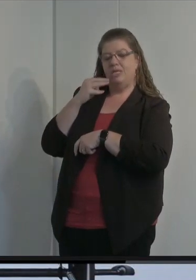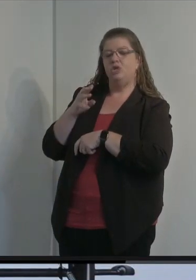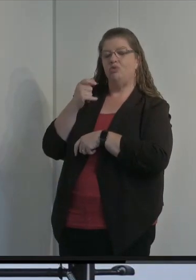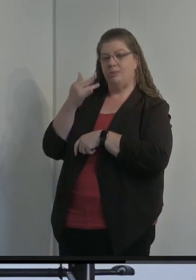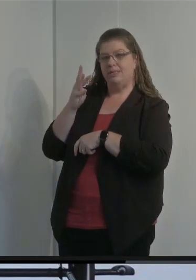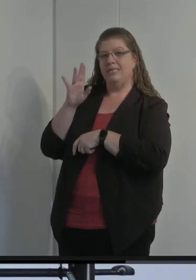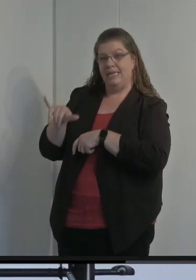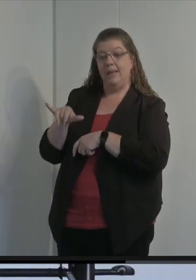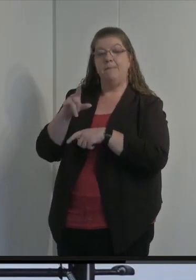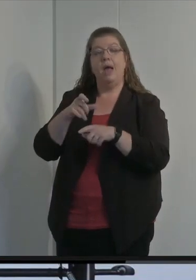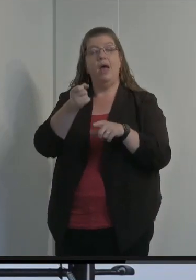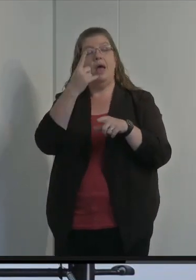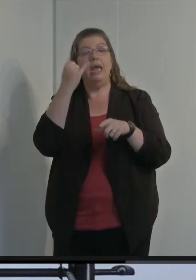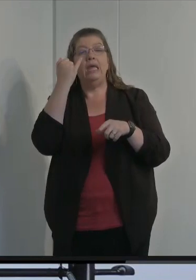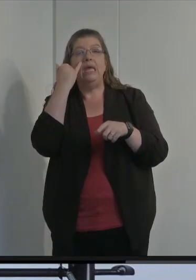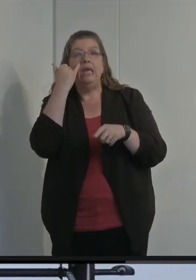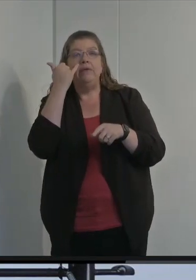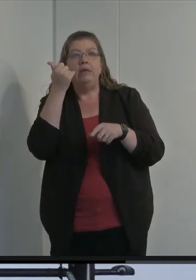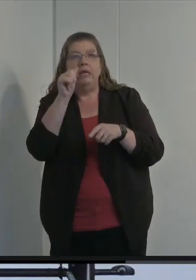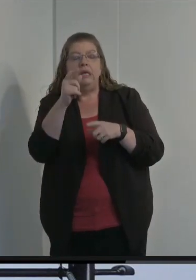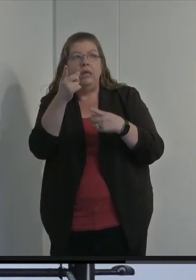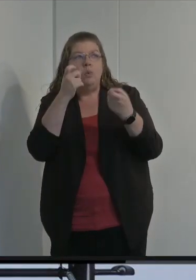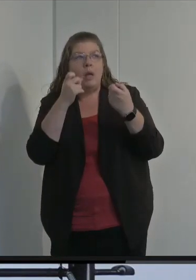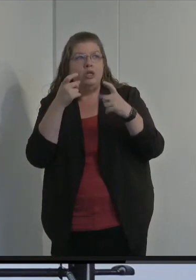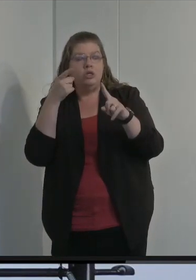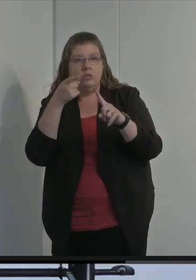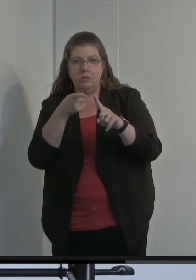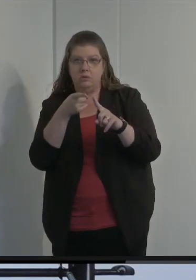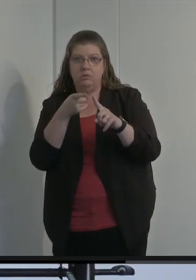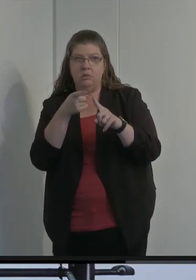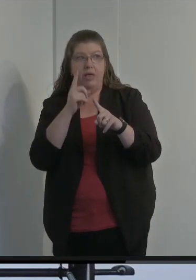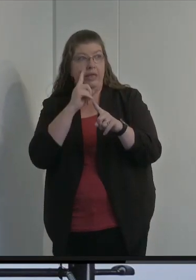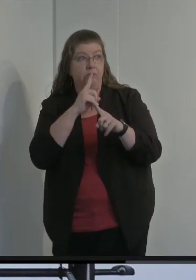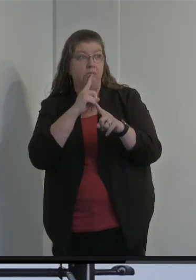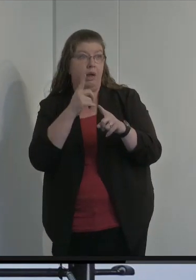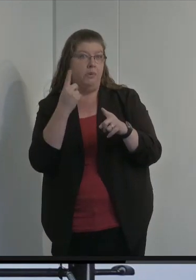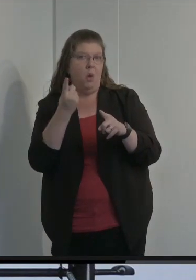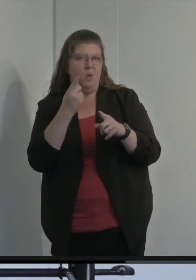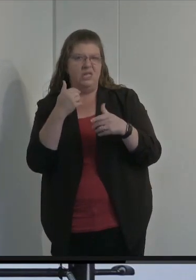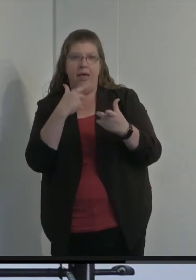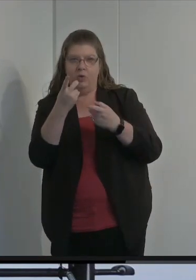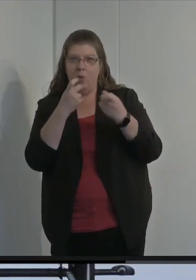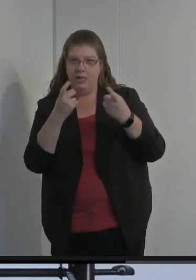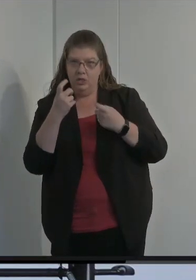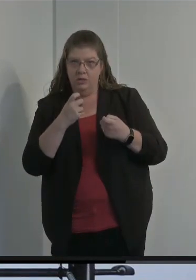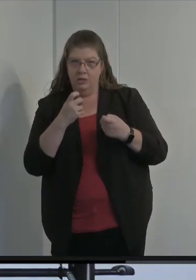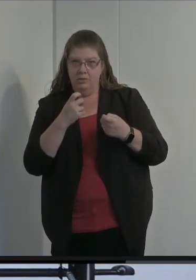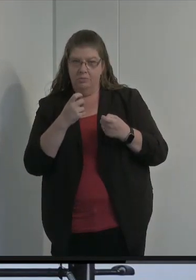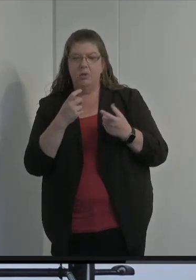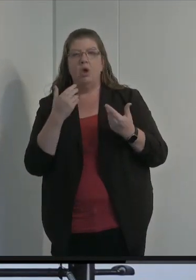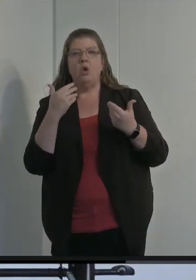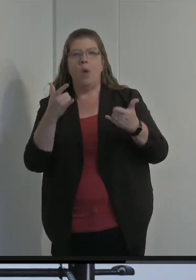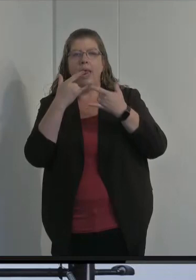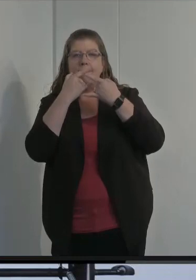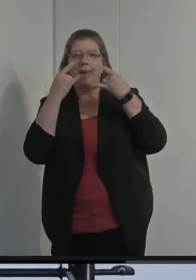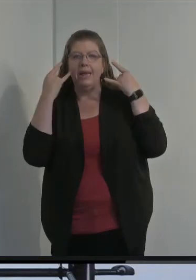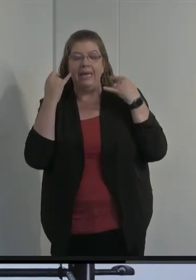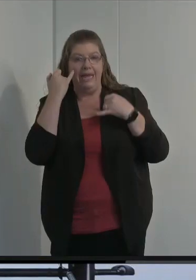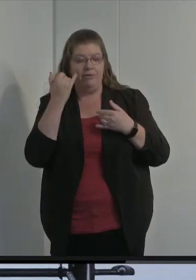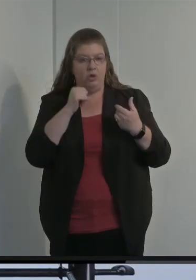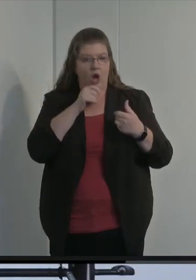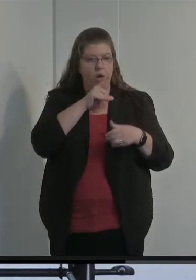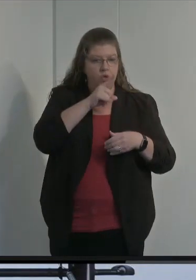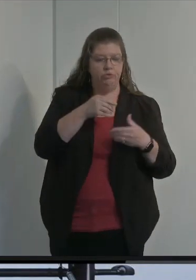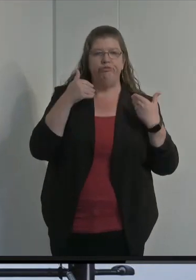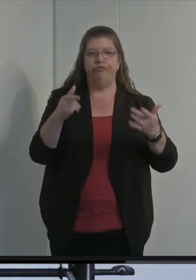if there's any question at all, and I think there probably always is a question, wear a mask. Just default to a